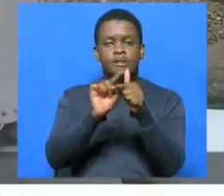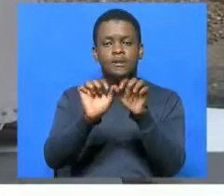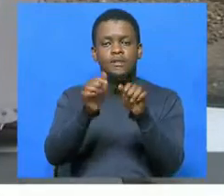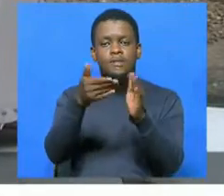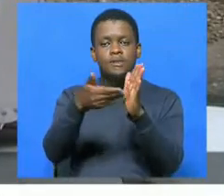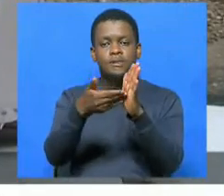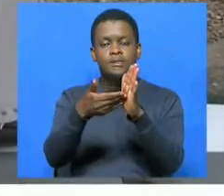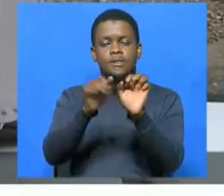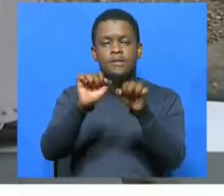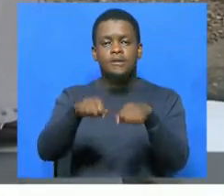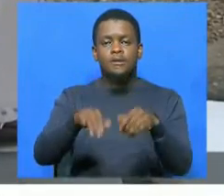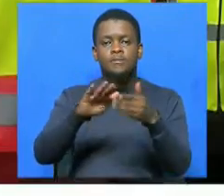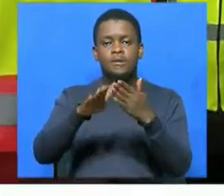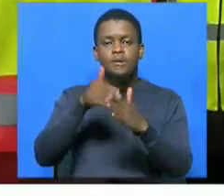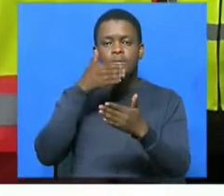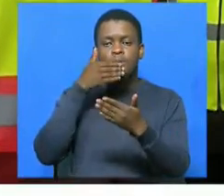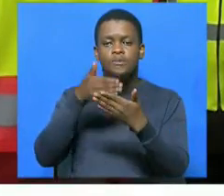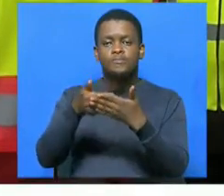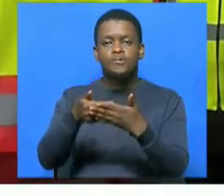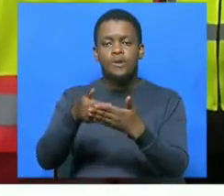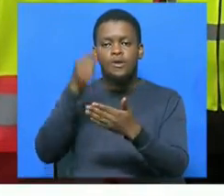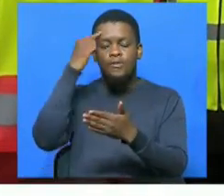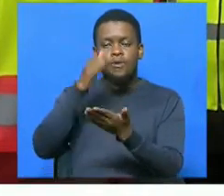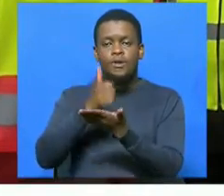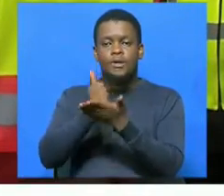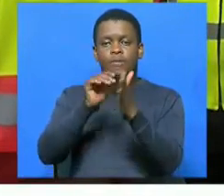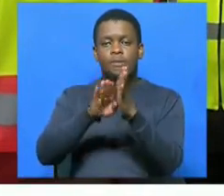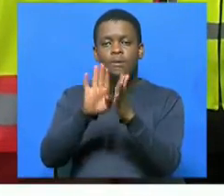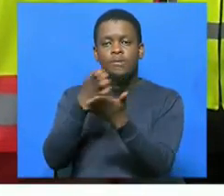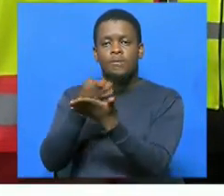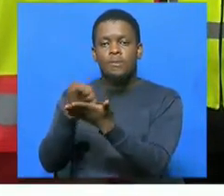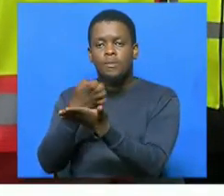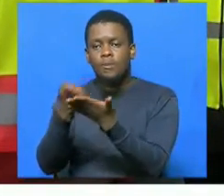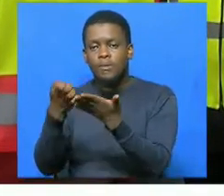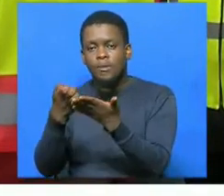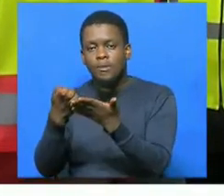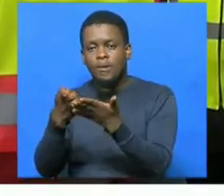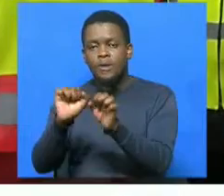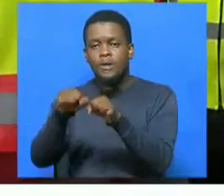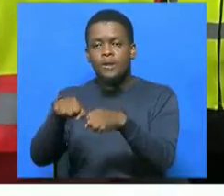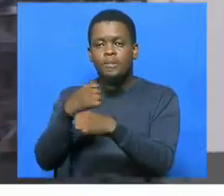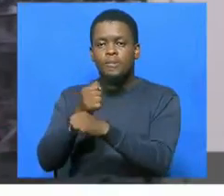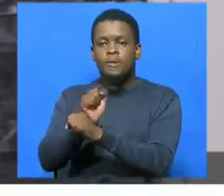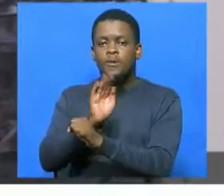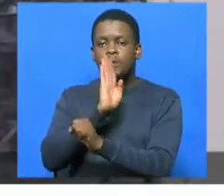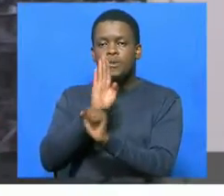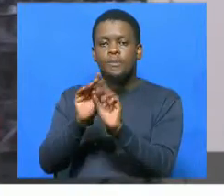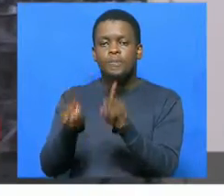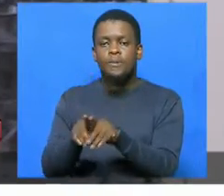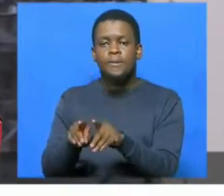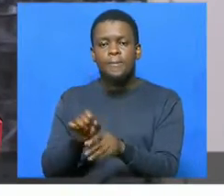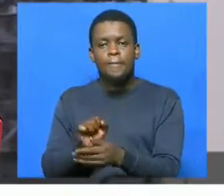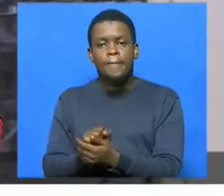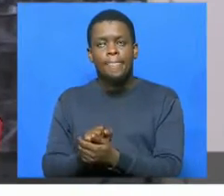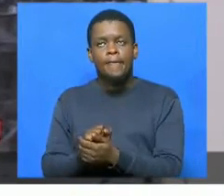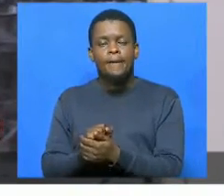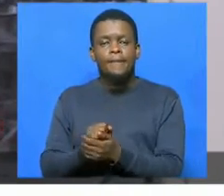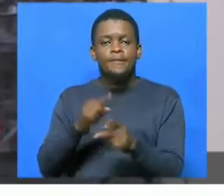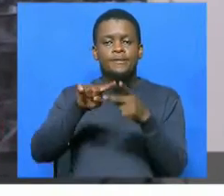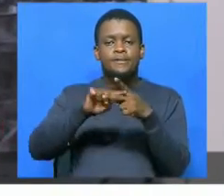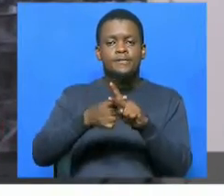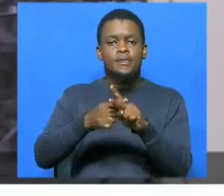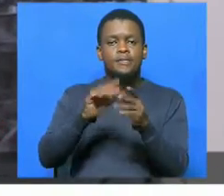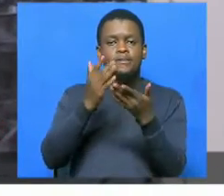good use to add value to the local economy by setting up new industries. We